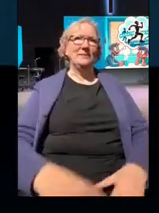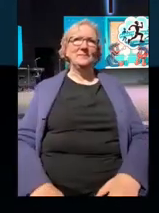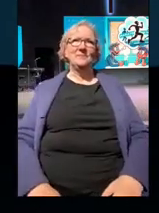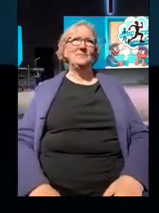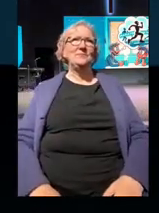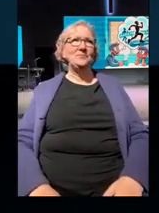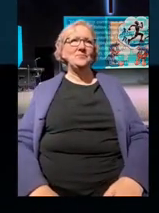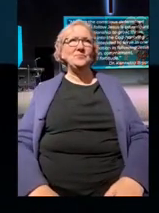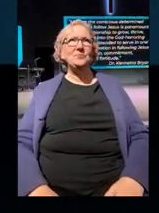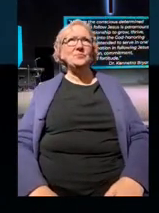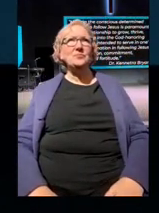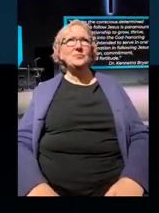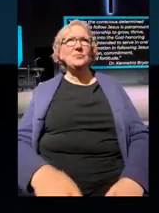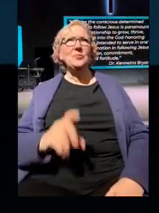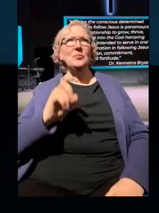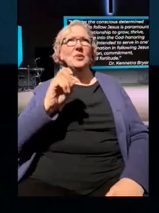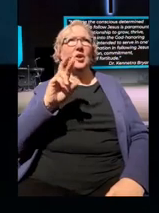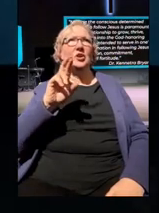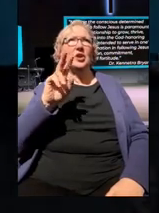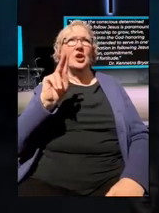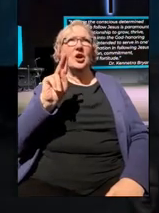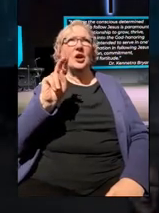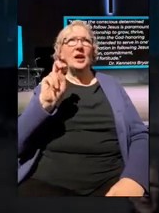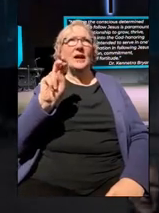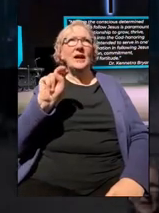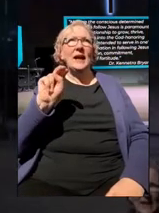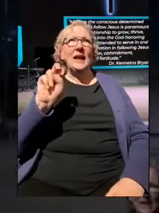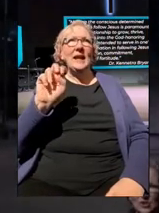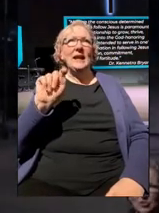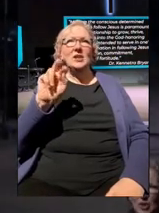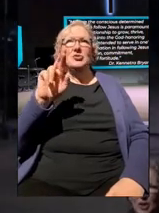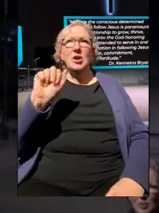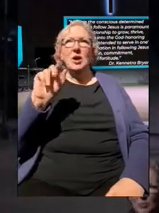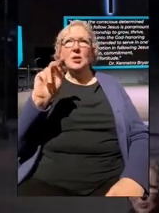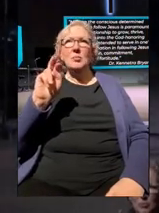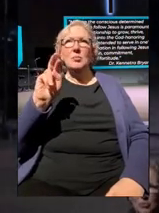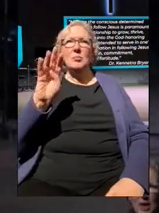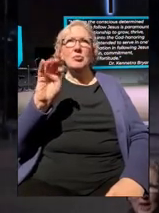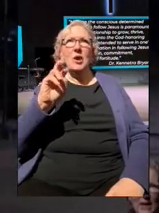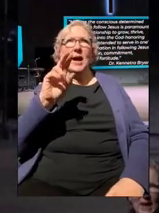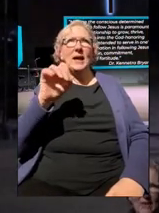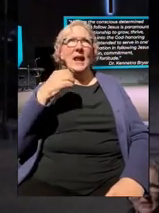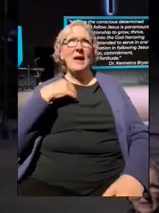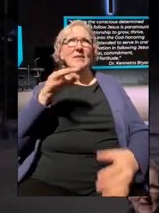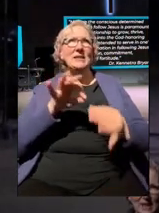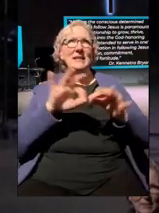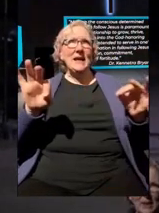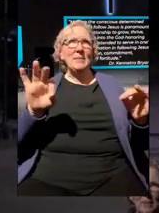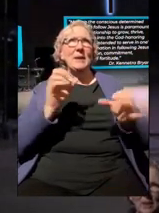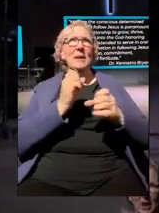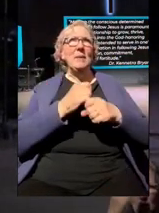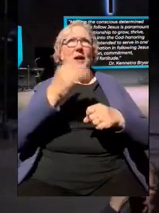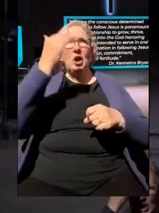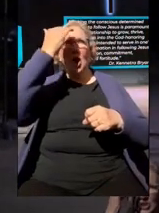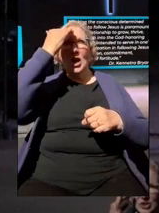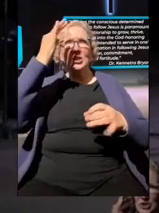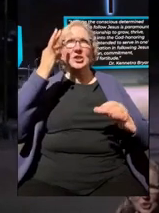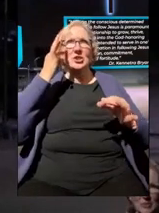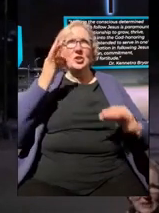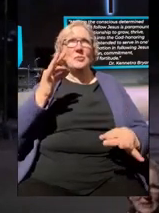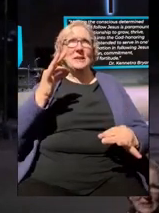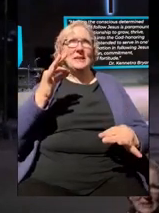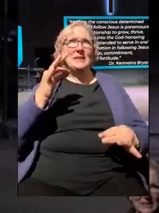Dr. Kenitra Bryant put it really well. Here's a statement she had. Making the conscious,